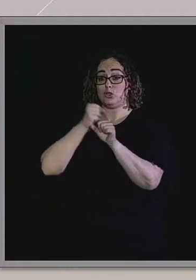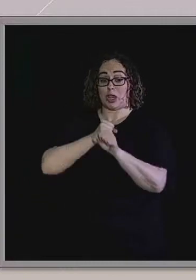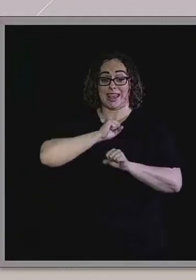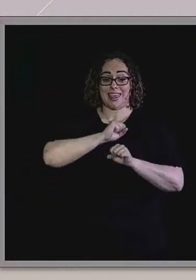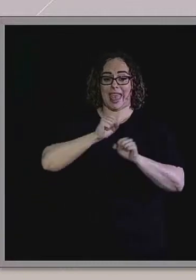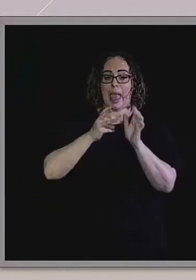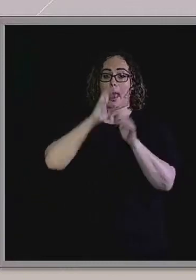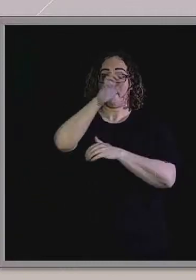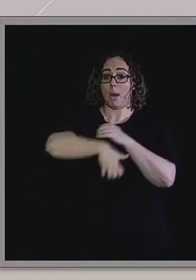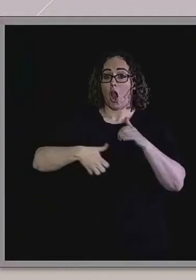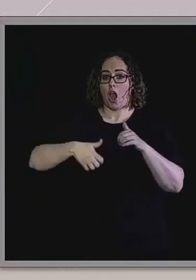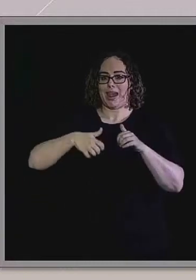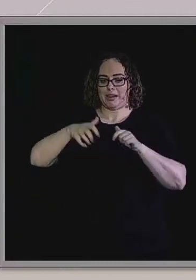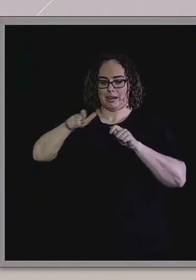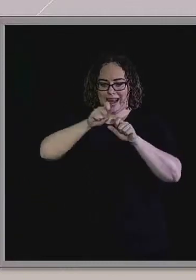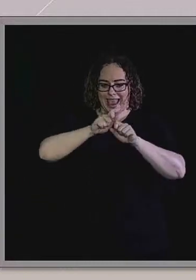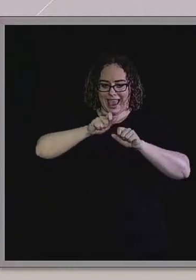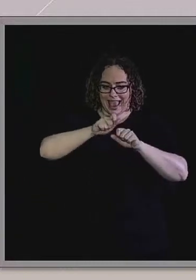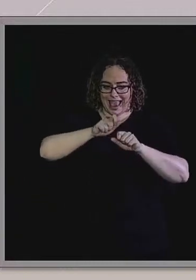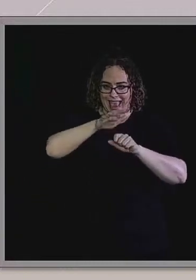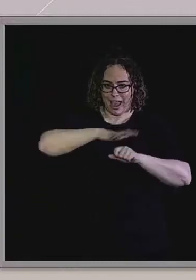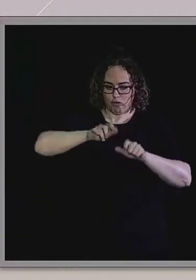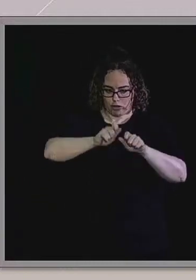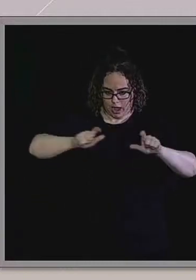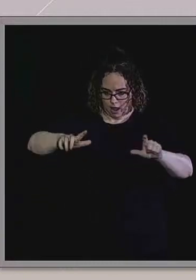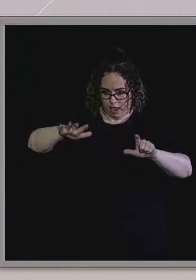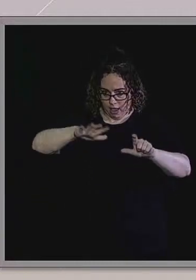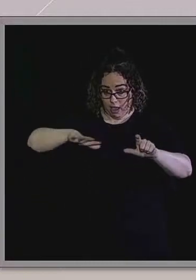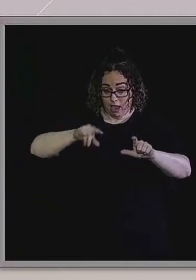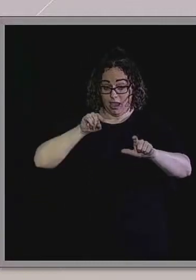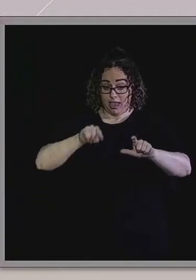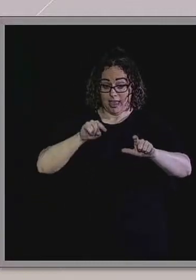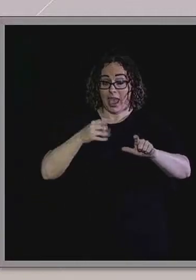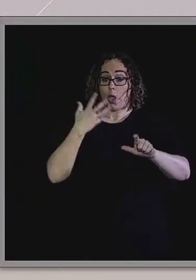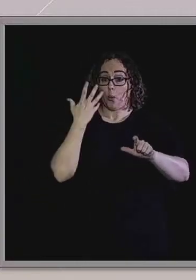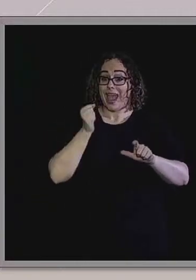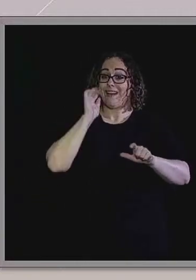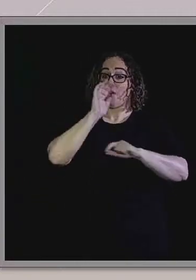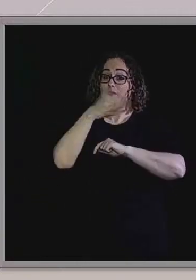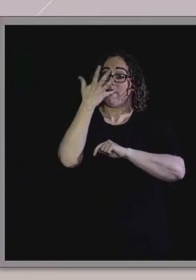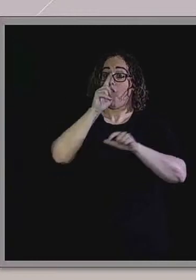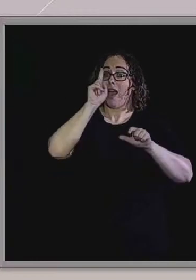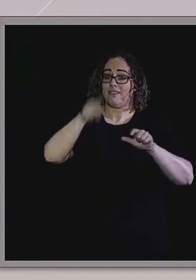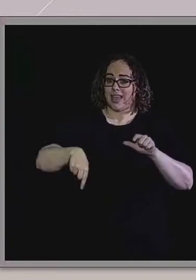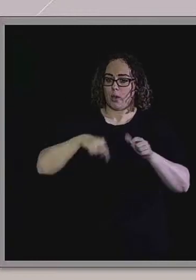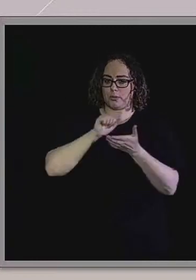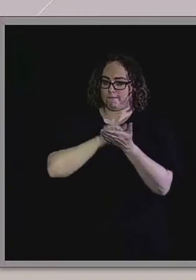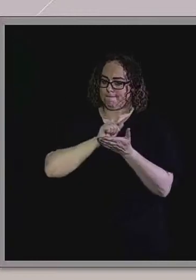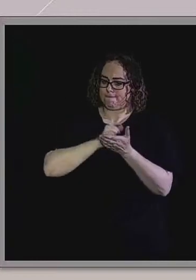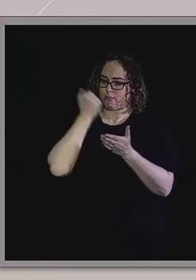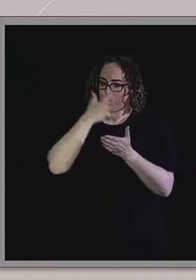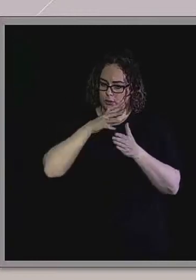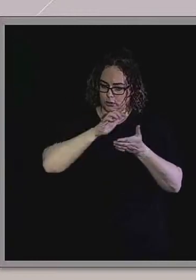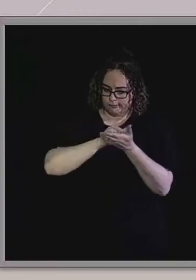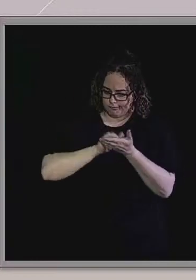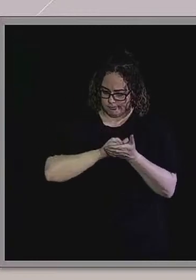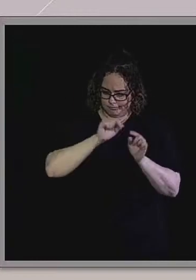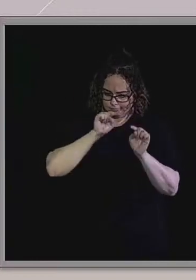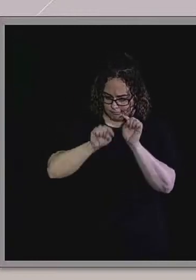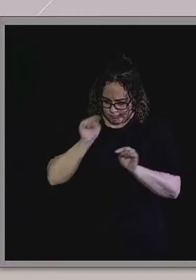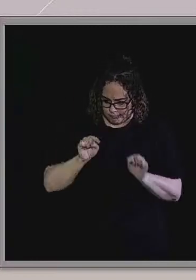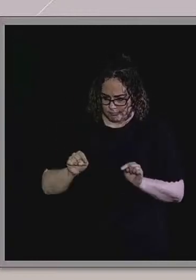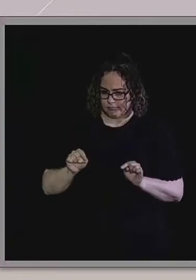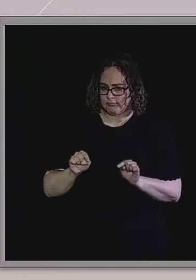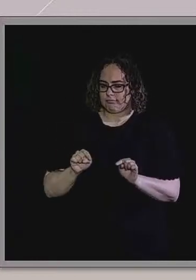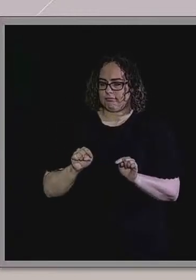country. And that's all I can really say about that, Stephen, because we